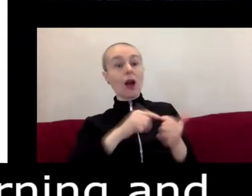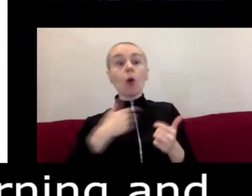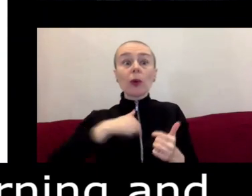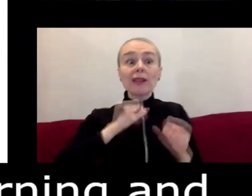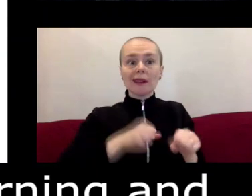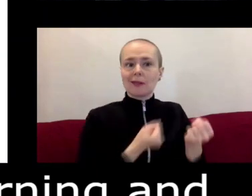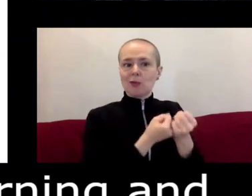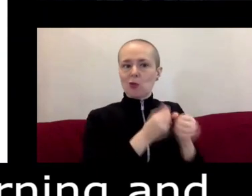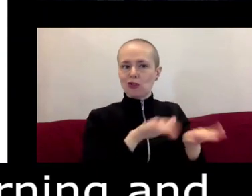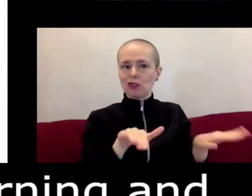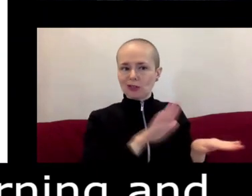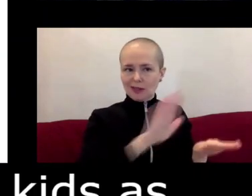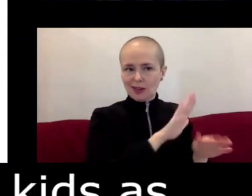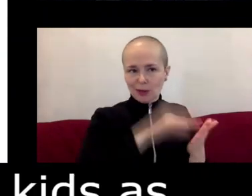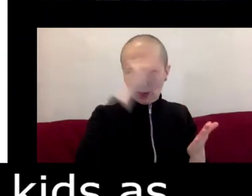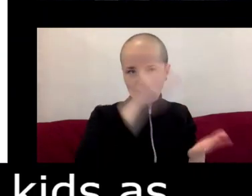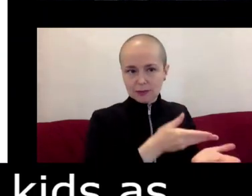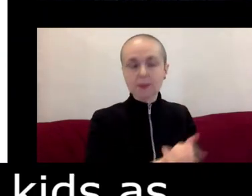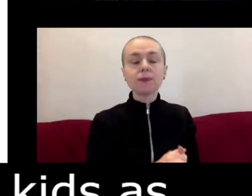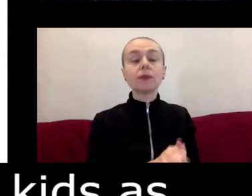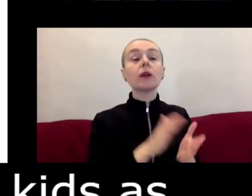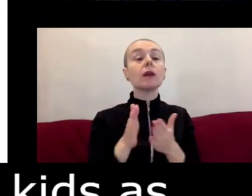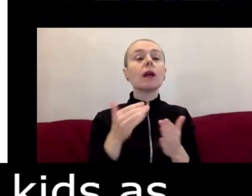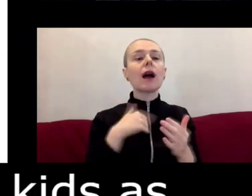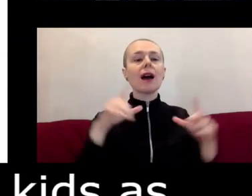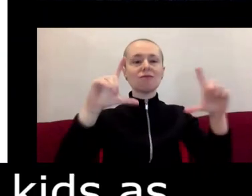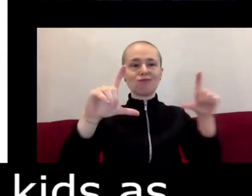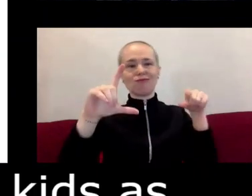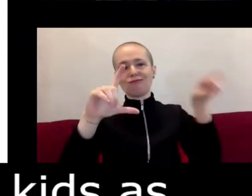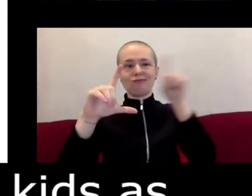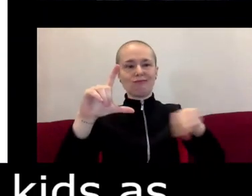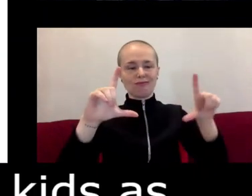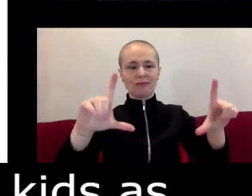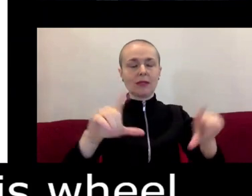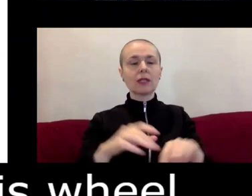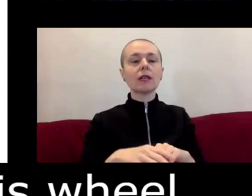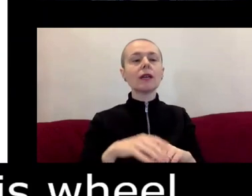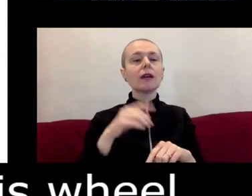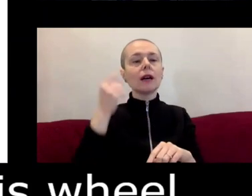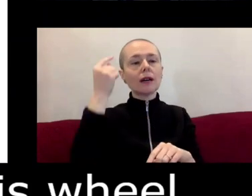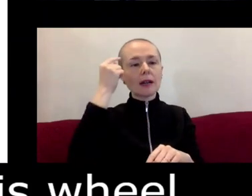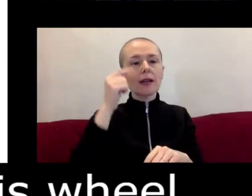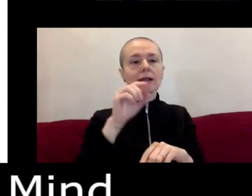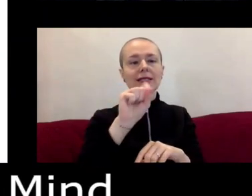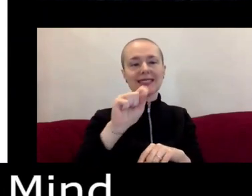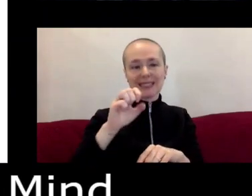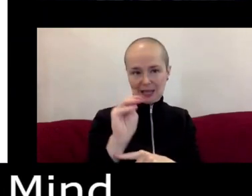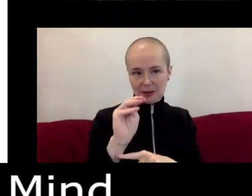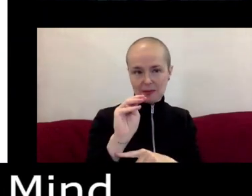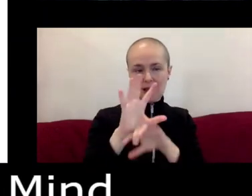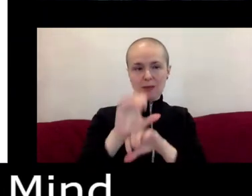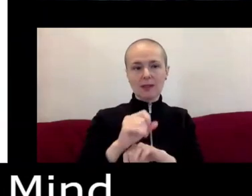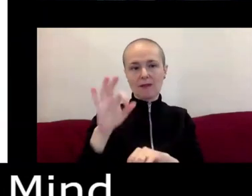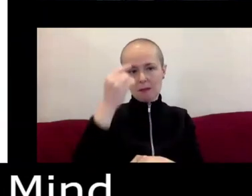we have this wheel called STEAM Habits of Mind, which talks about different skill sets